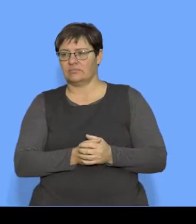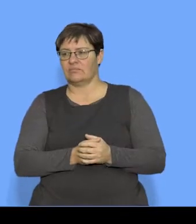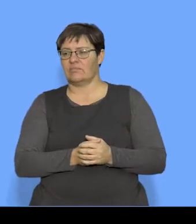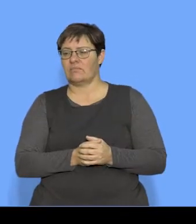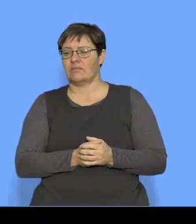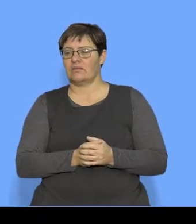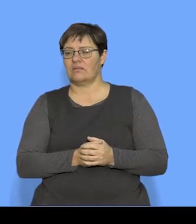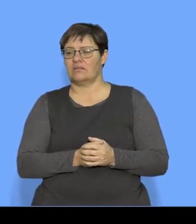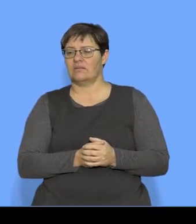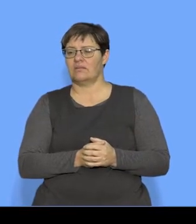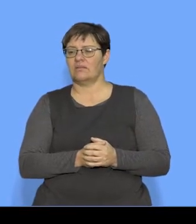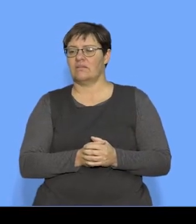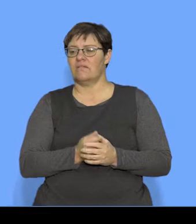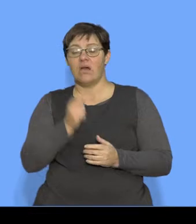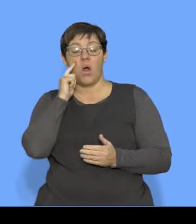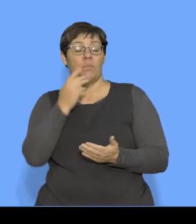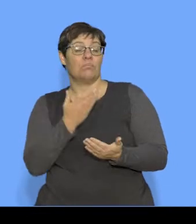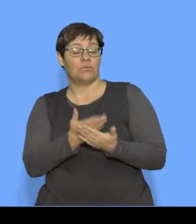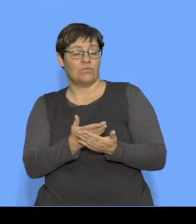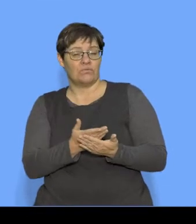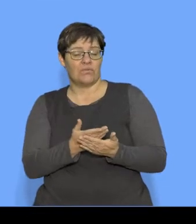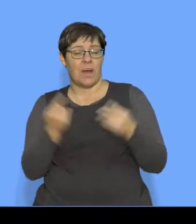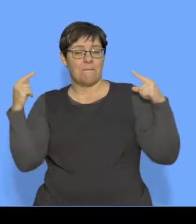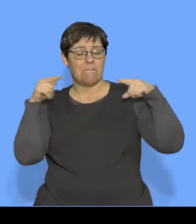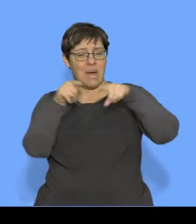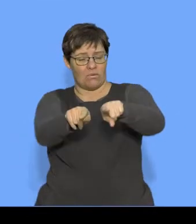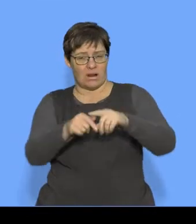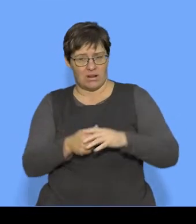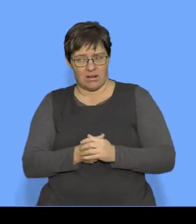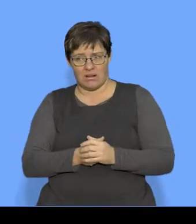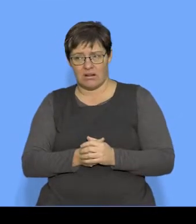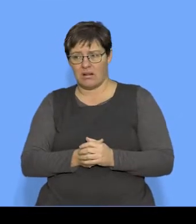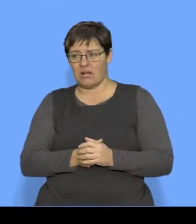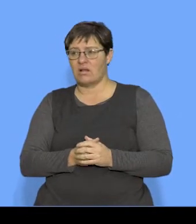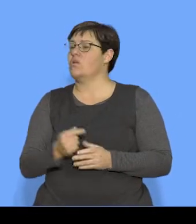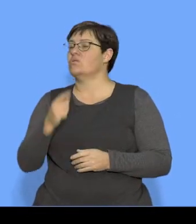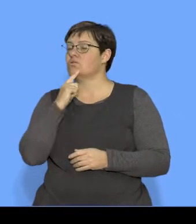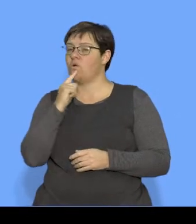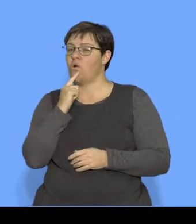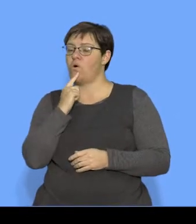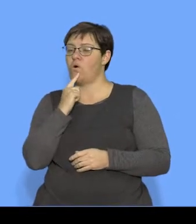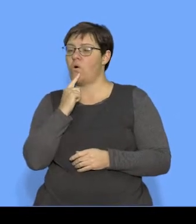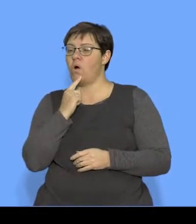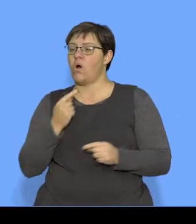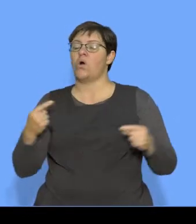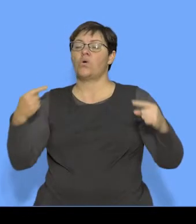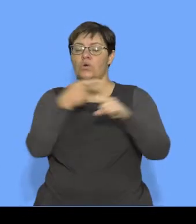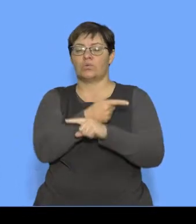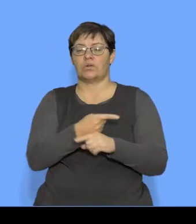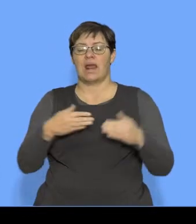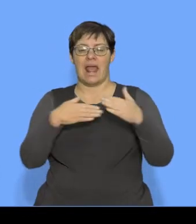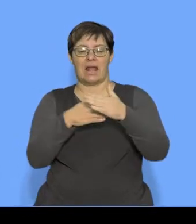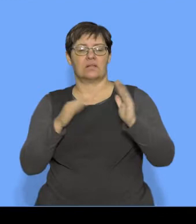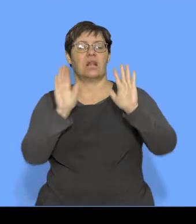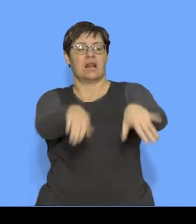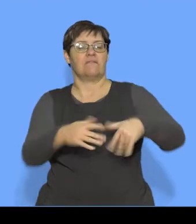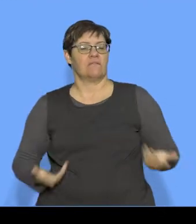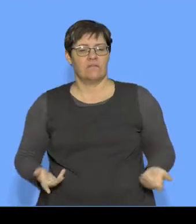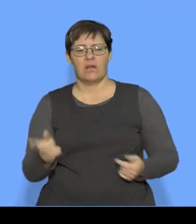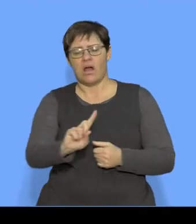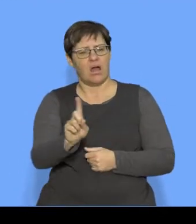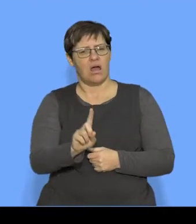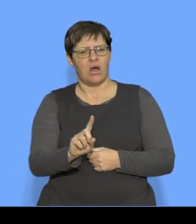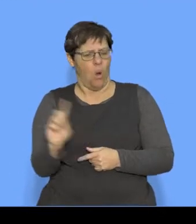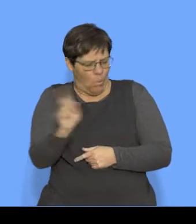angles. But when you are trying to prove that the lines are parallel, please don't mention corresponding angles and leave it